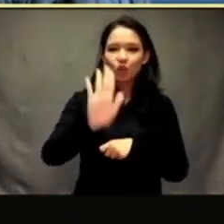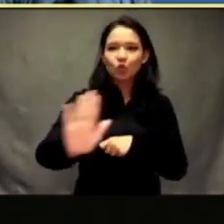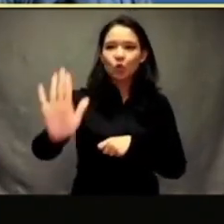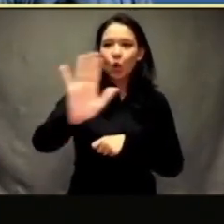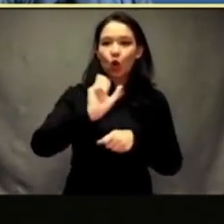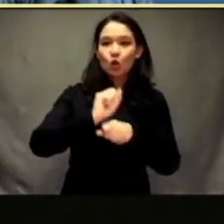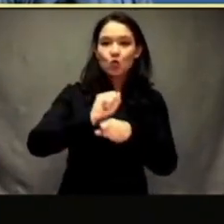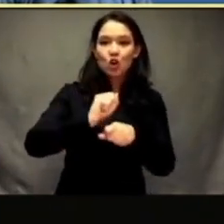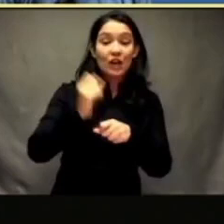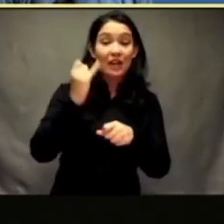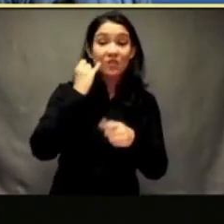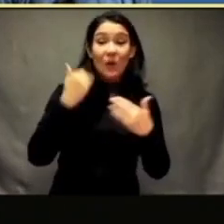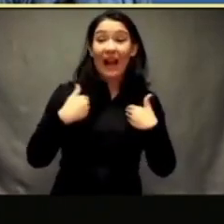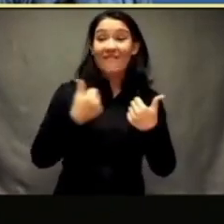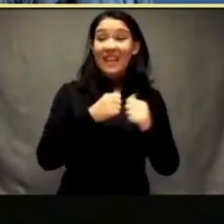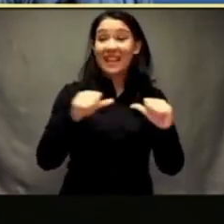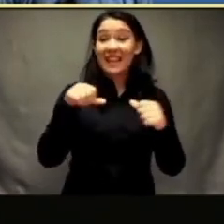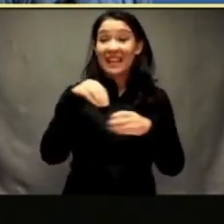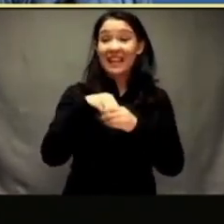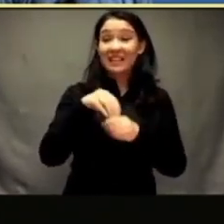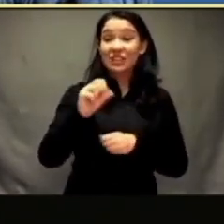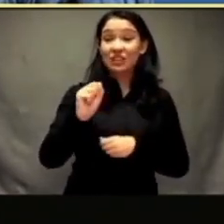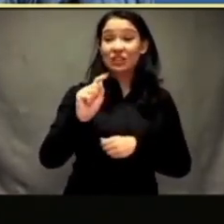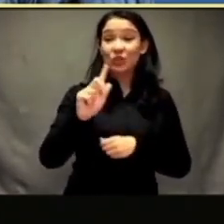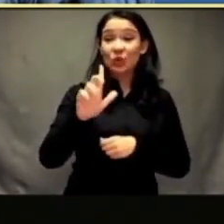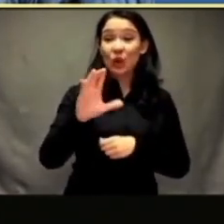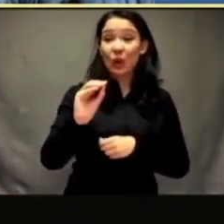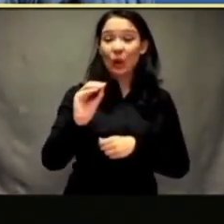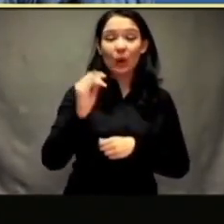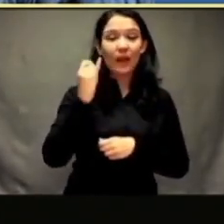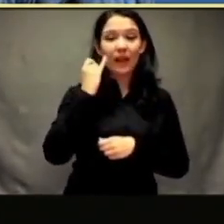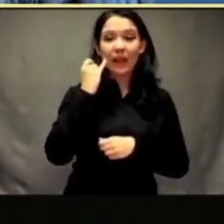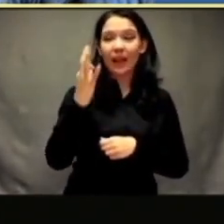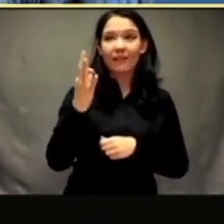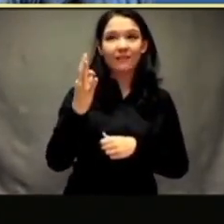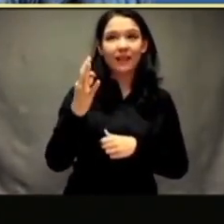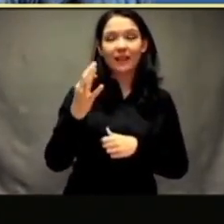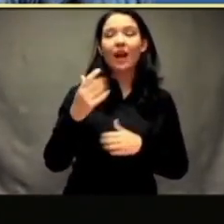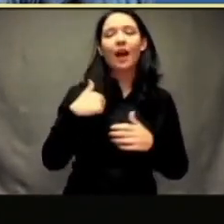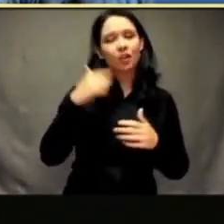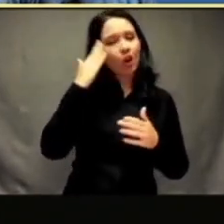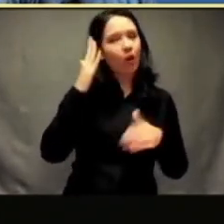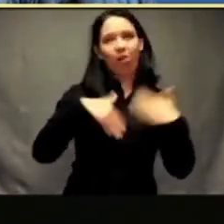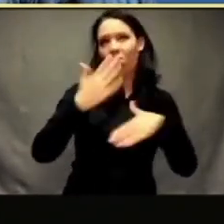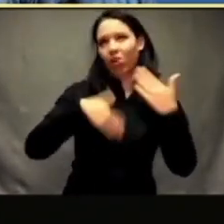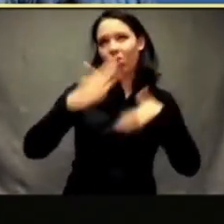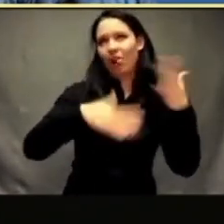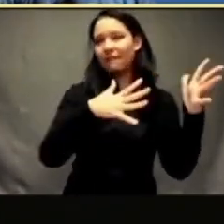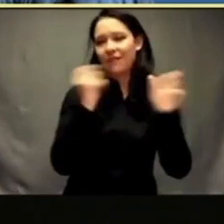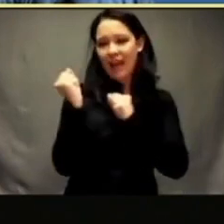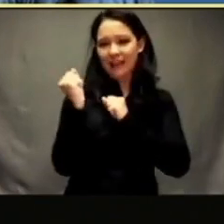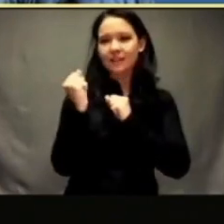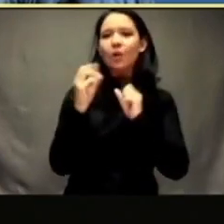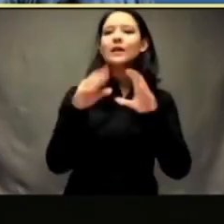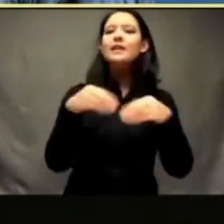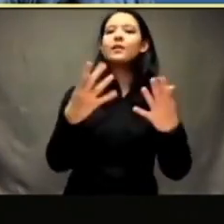on in the studio. So if you haven't had time to process, because I know we're going fast, I want to give you a little bit of time to process. Hopefully we